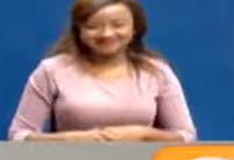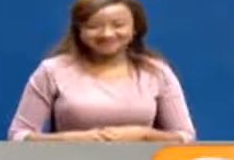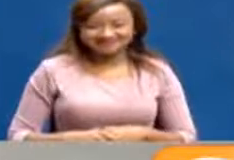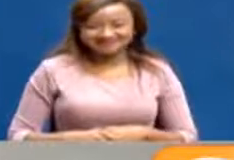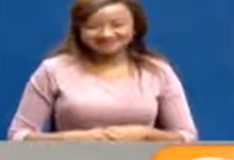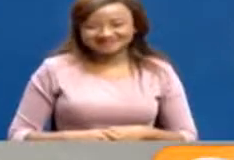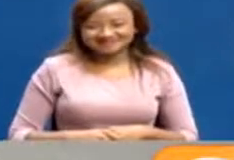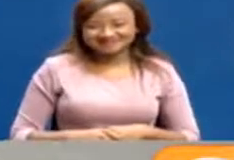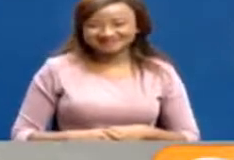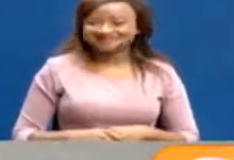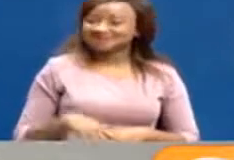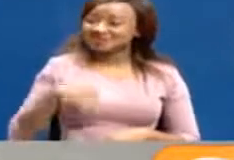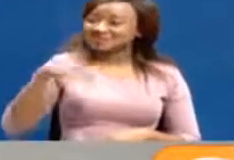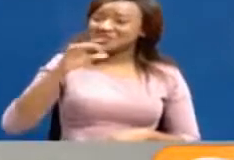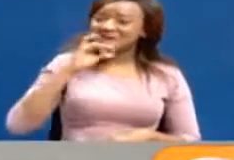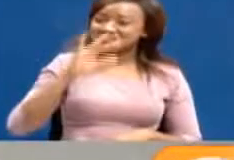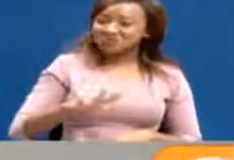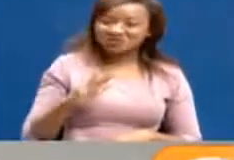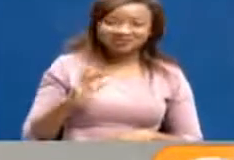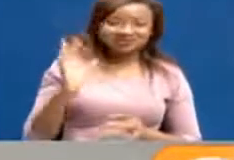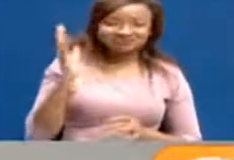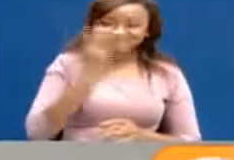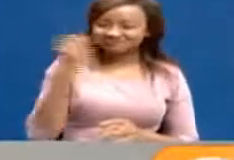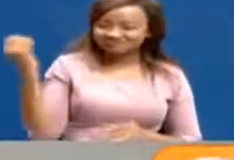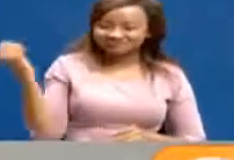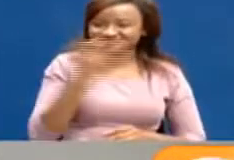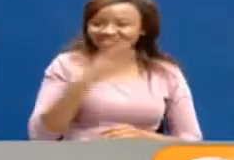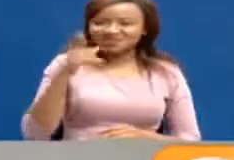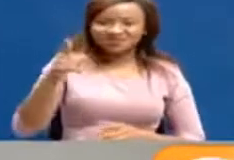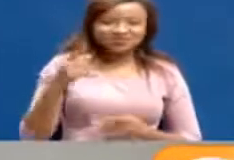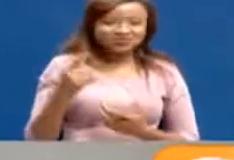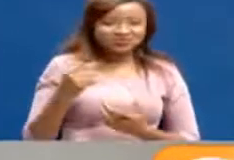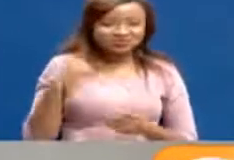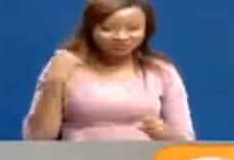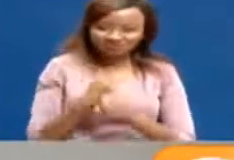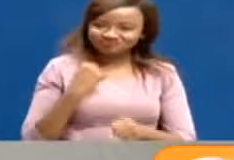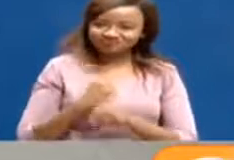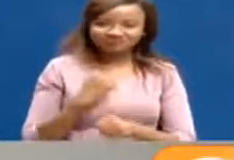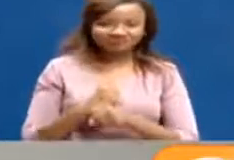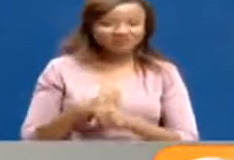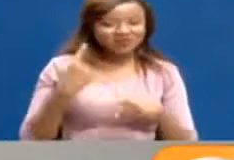Senator, the boys are fantastic. You do not quit your day job.